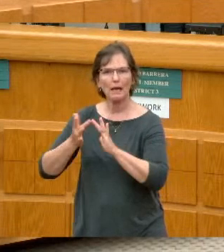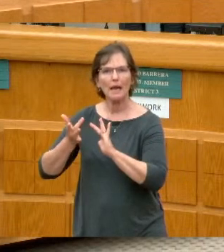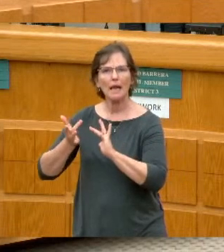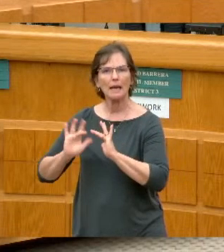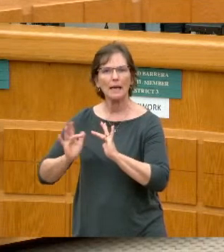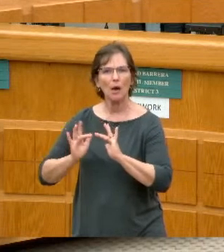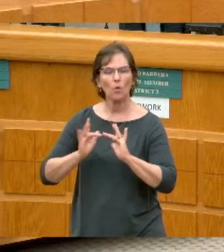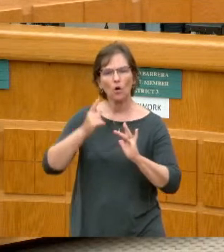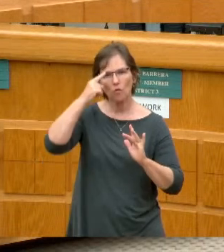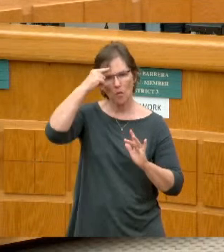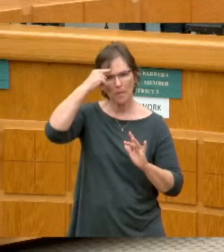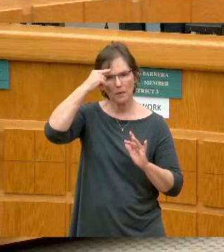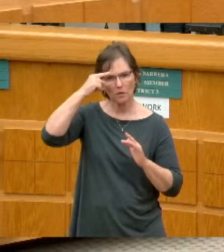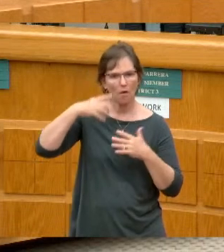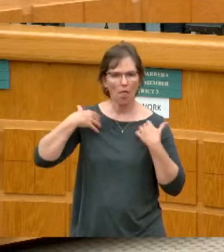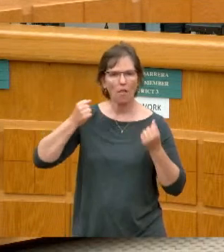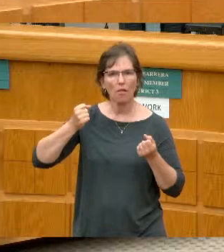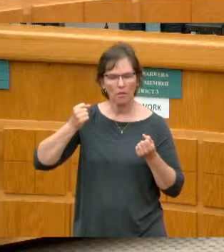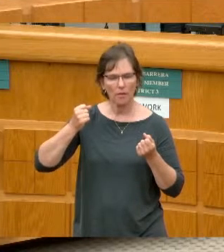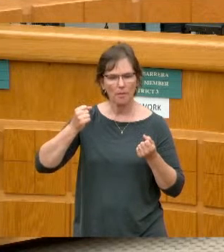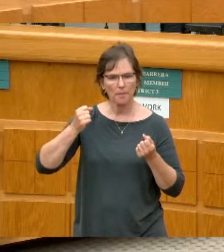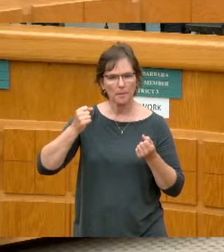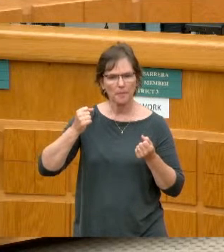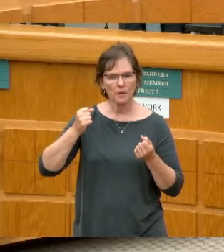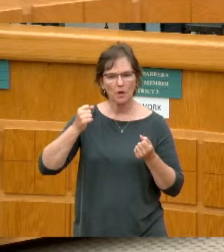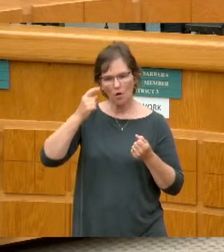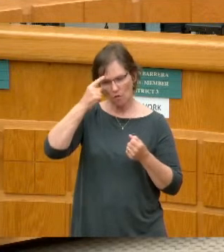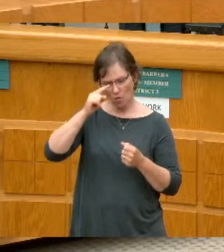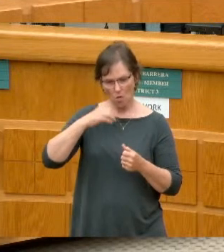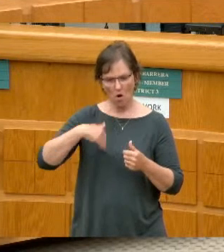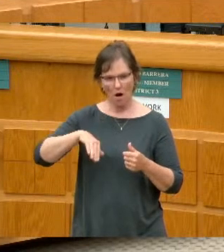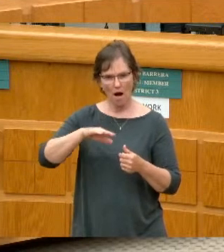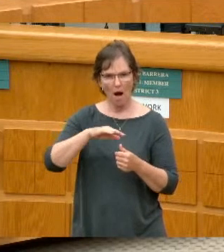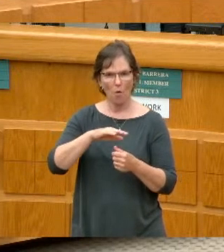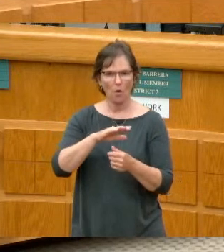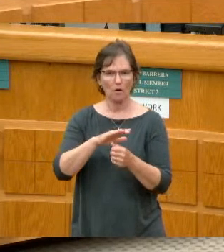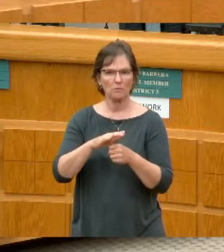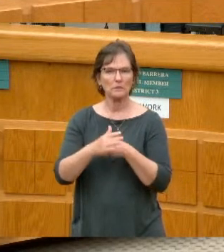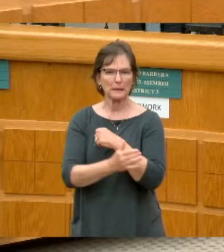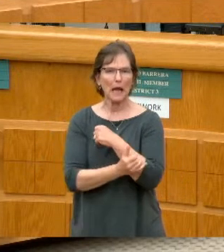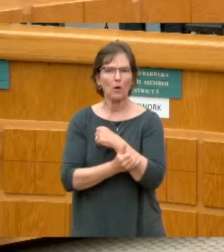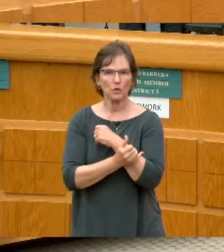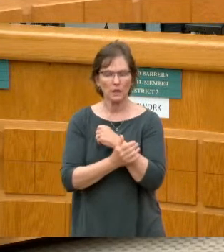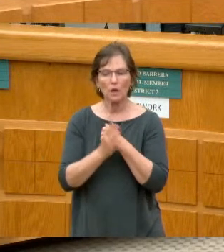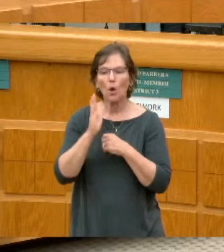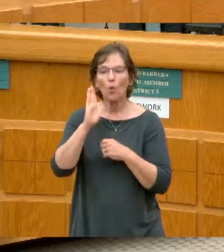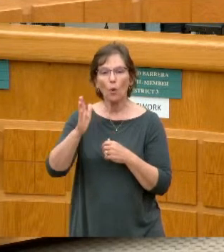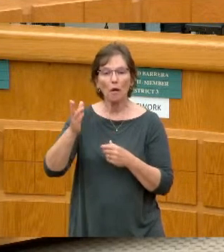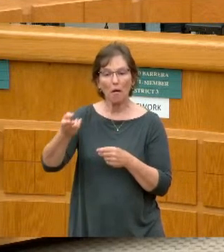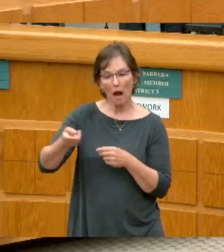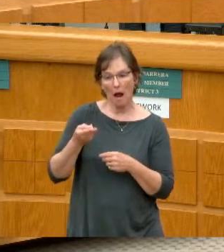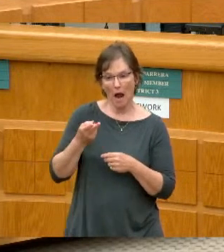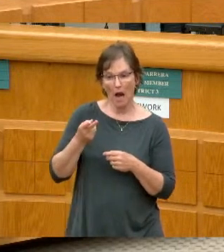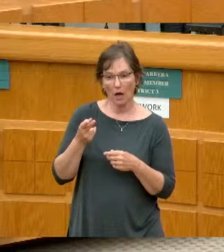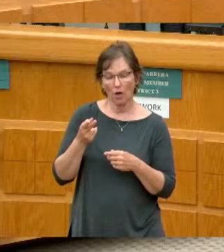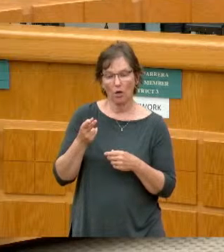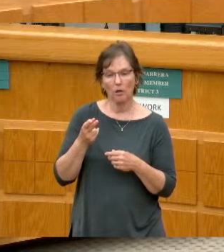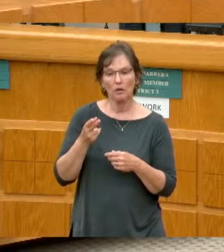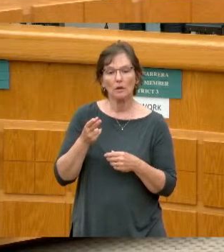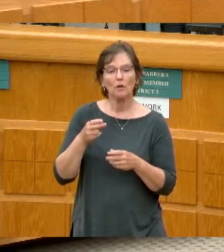suffering from any mental health issues or concerns, to lend a helping hand and think about ways that you can, through